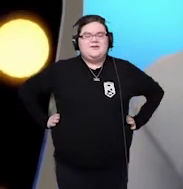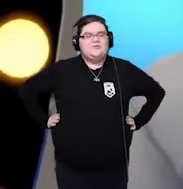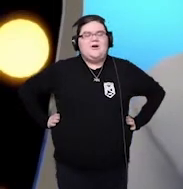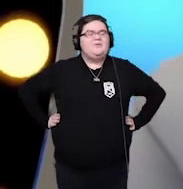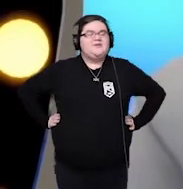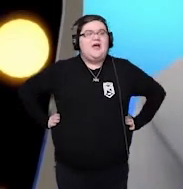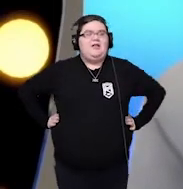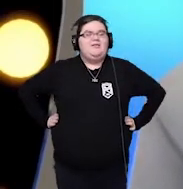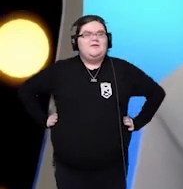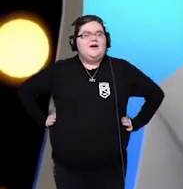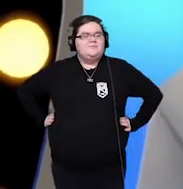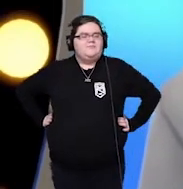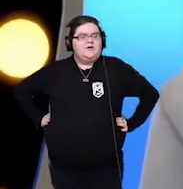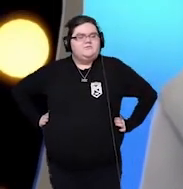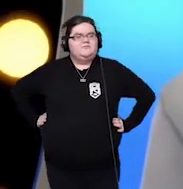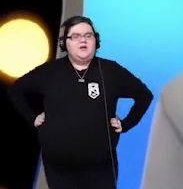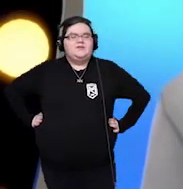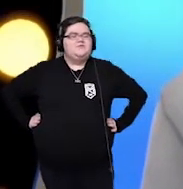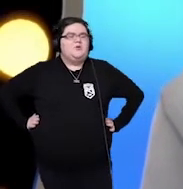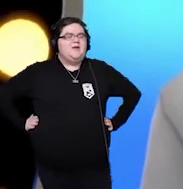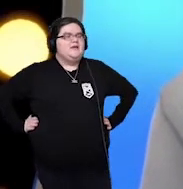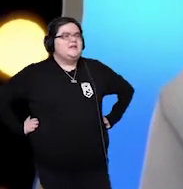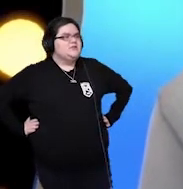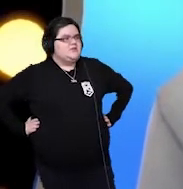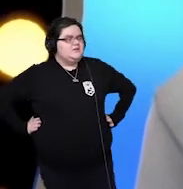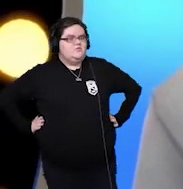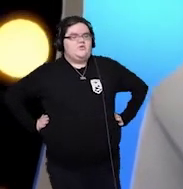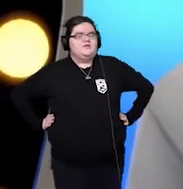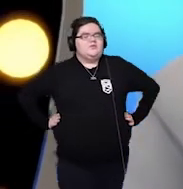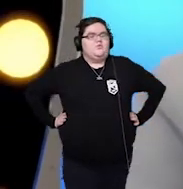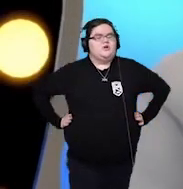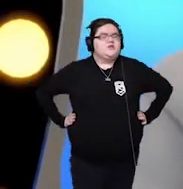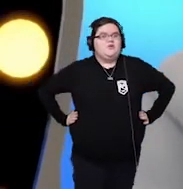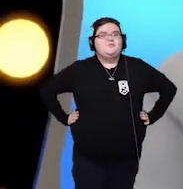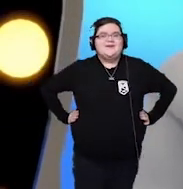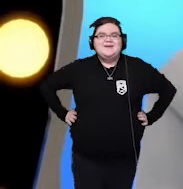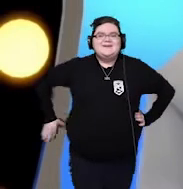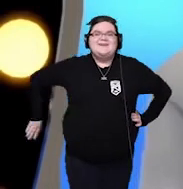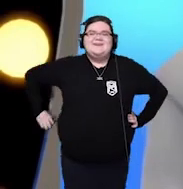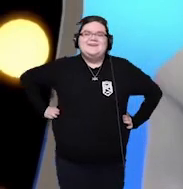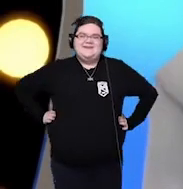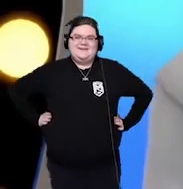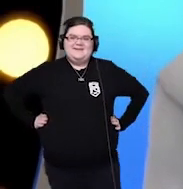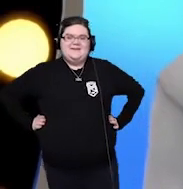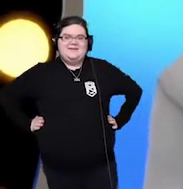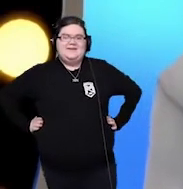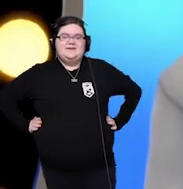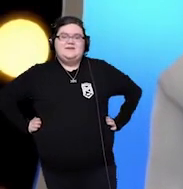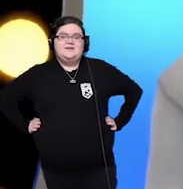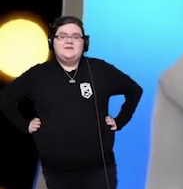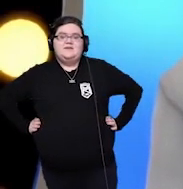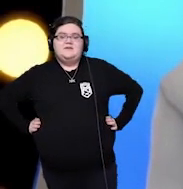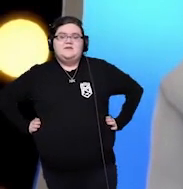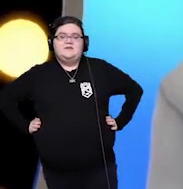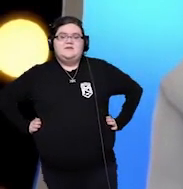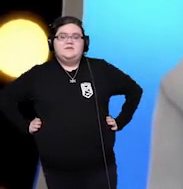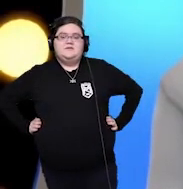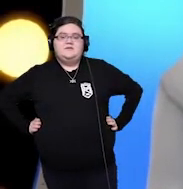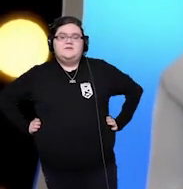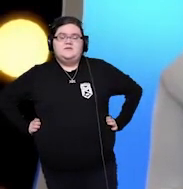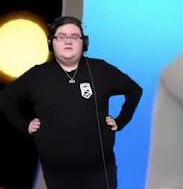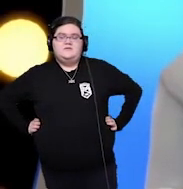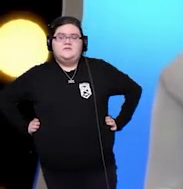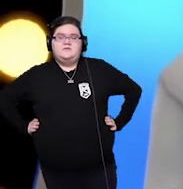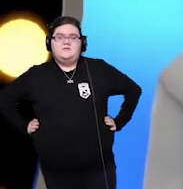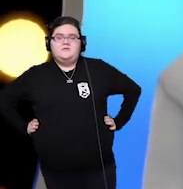not how you spell underwear, but still, you know me, English doesn't work. It's not a word that joins under. It's a word that follows it. Yeah. A word or